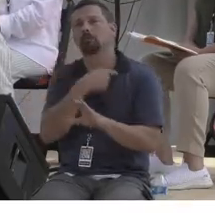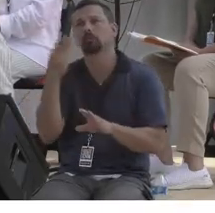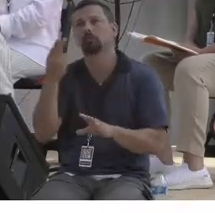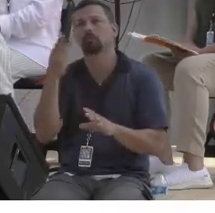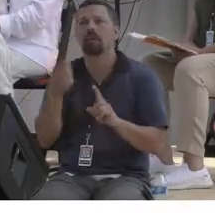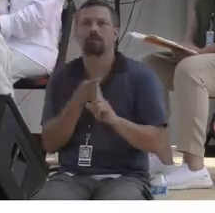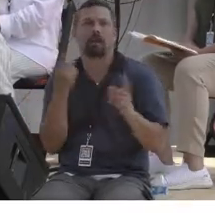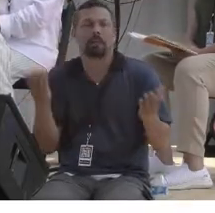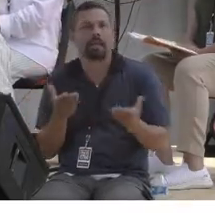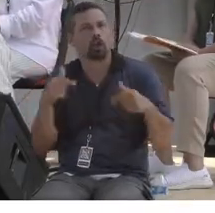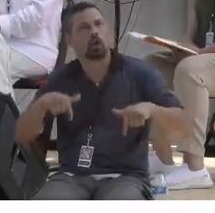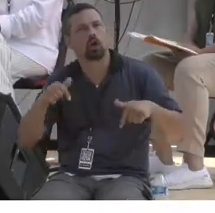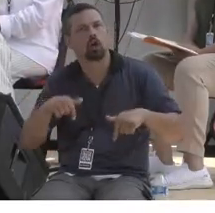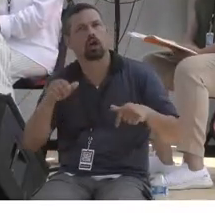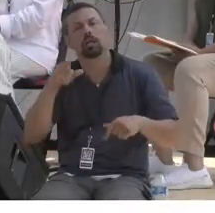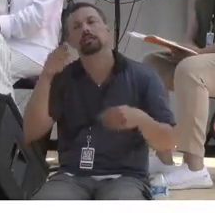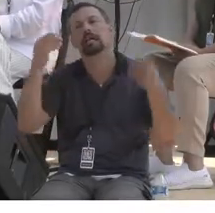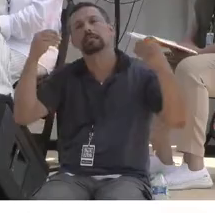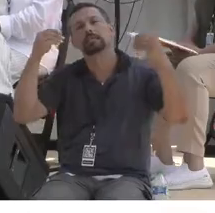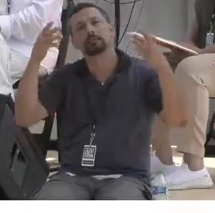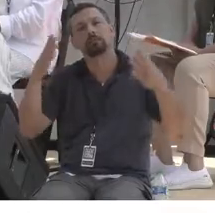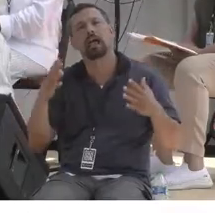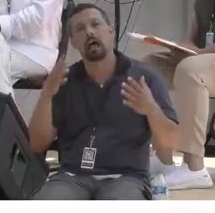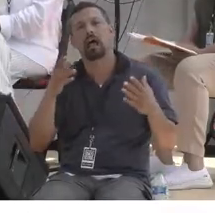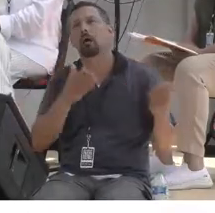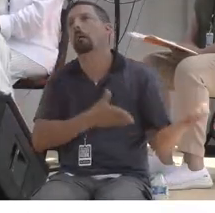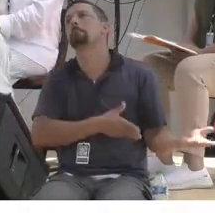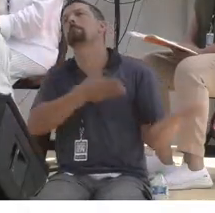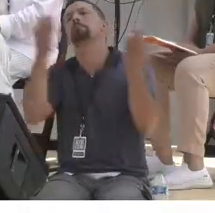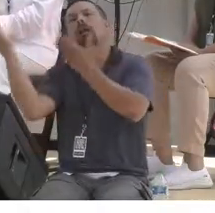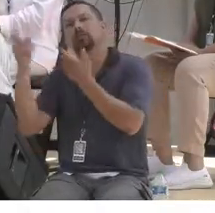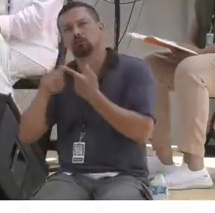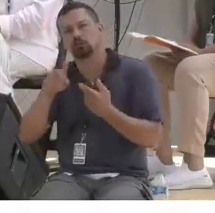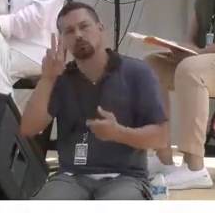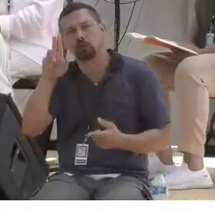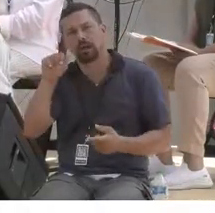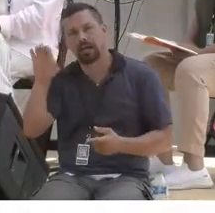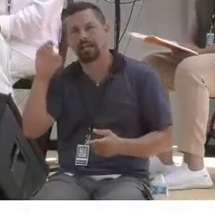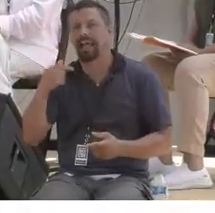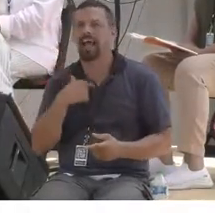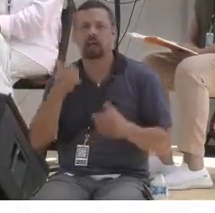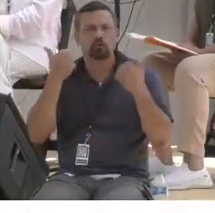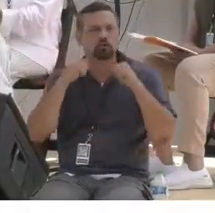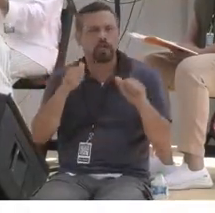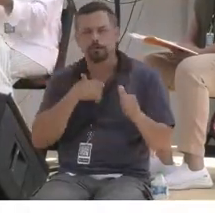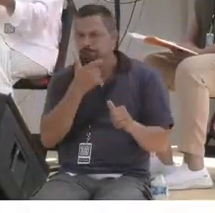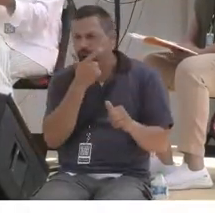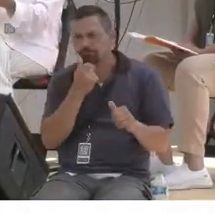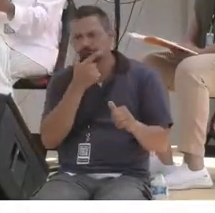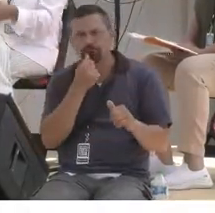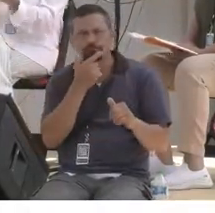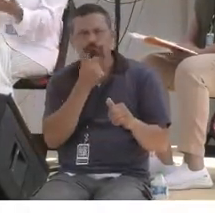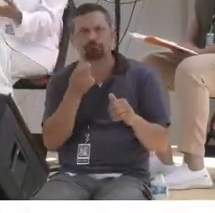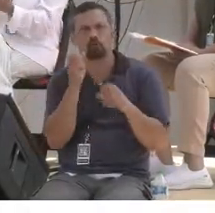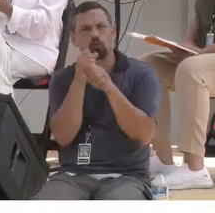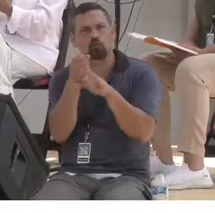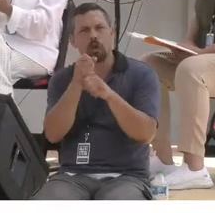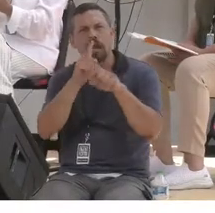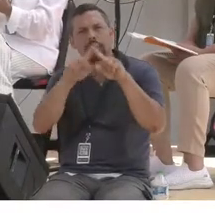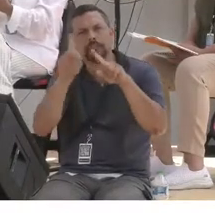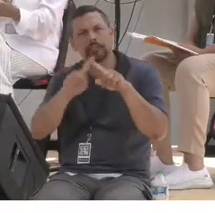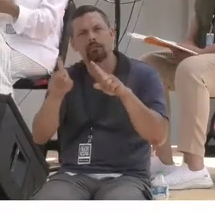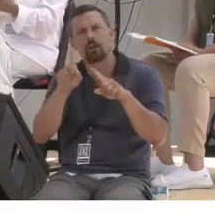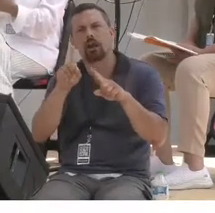from here. And the supplier gets it to the UAE. But then I try my best to create